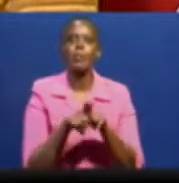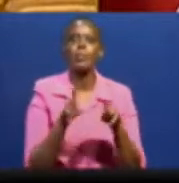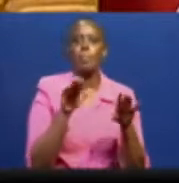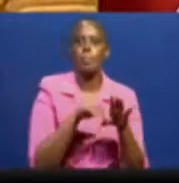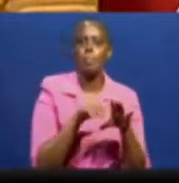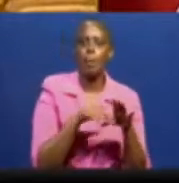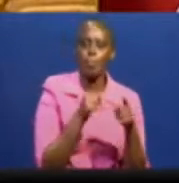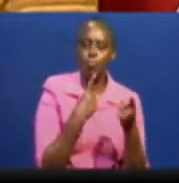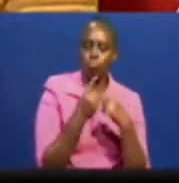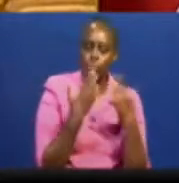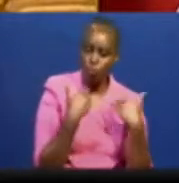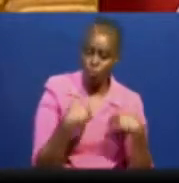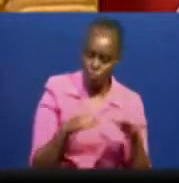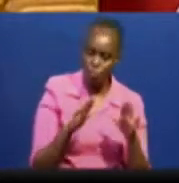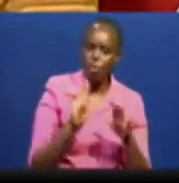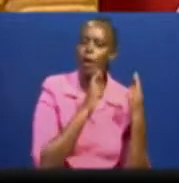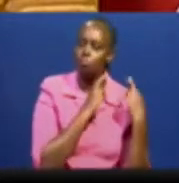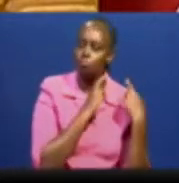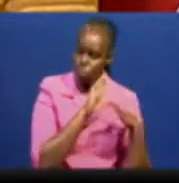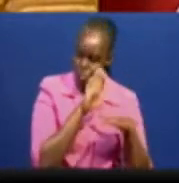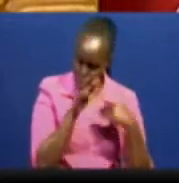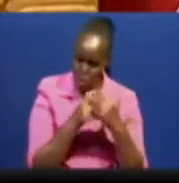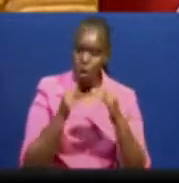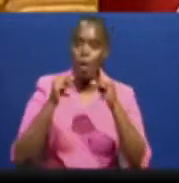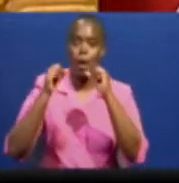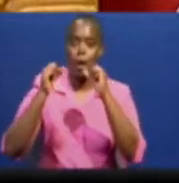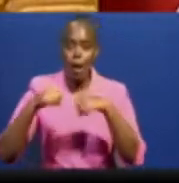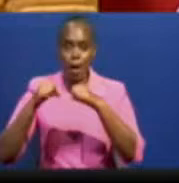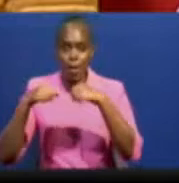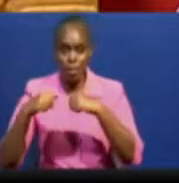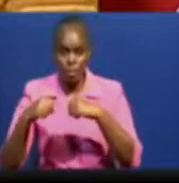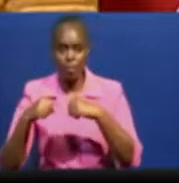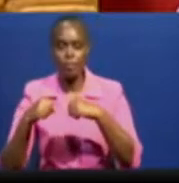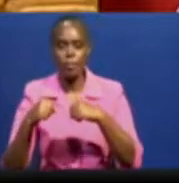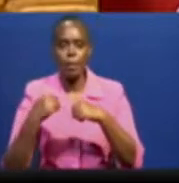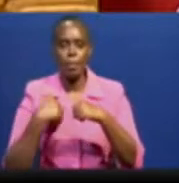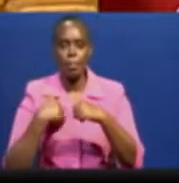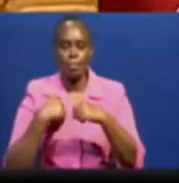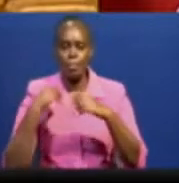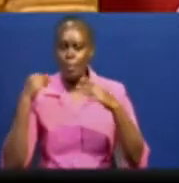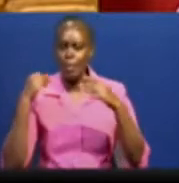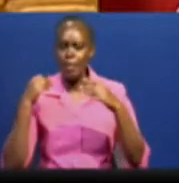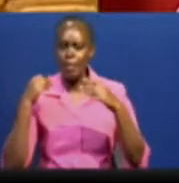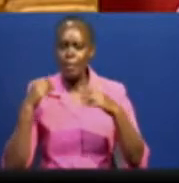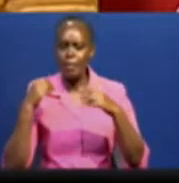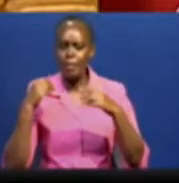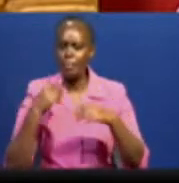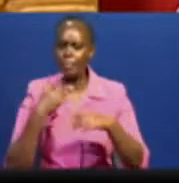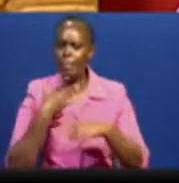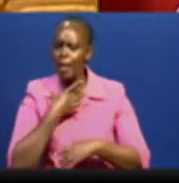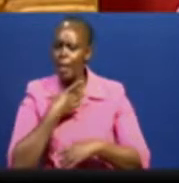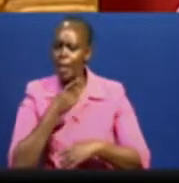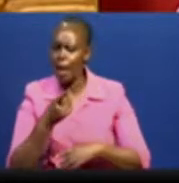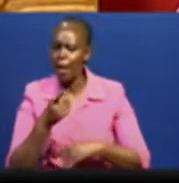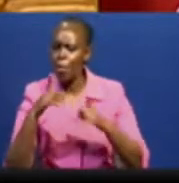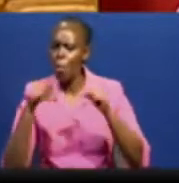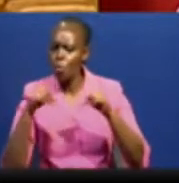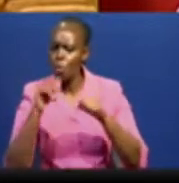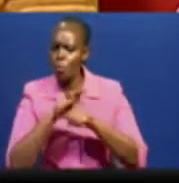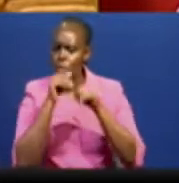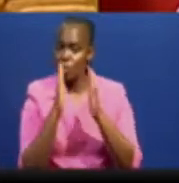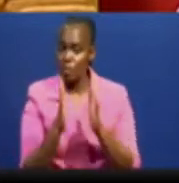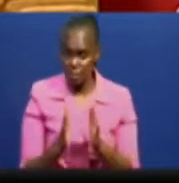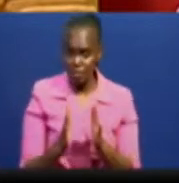have spoken, they are all in agreement. I think I like the direction that was initially stated by the leader of